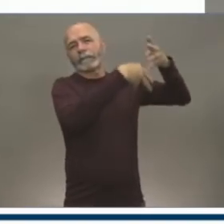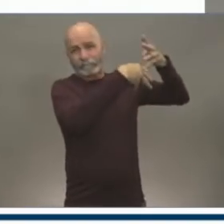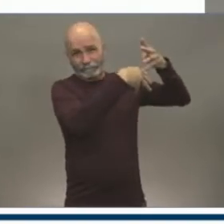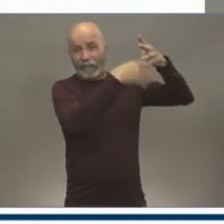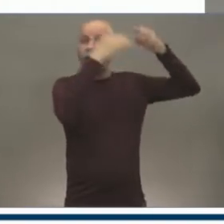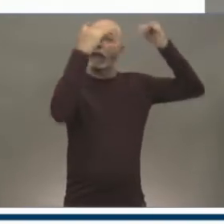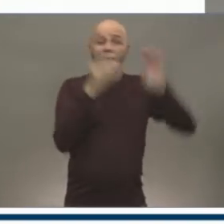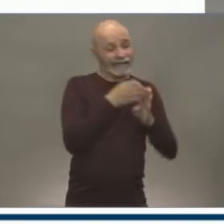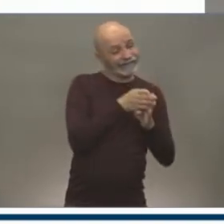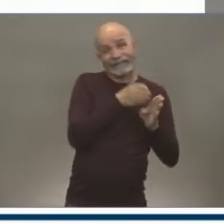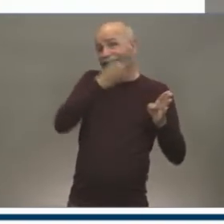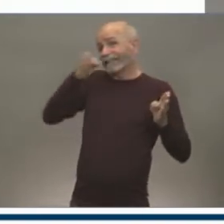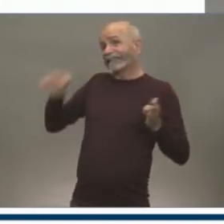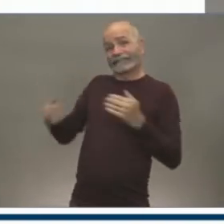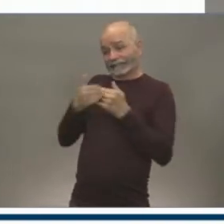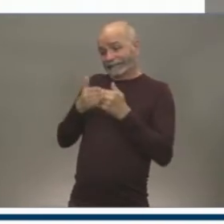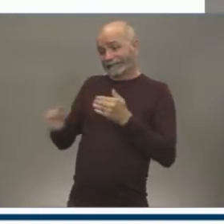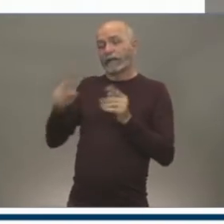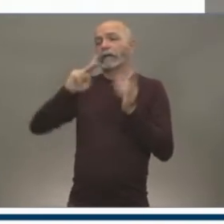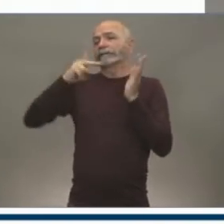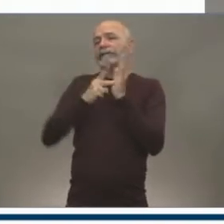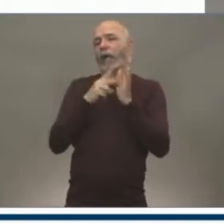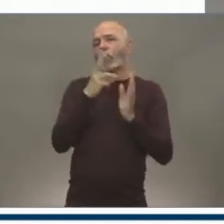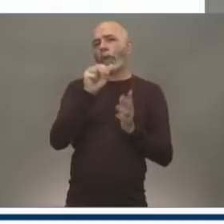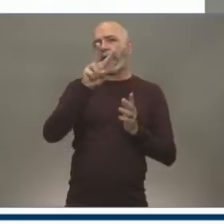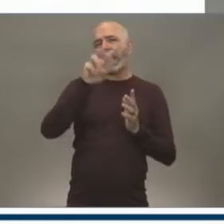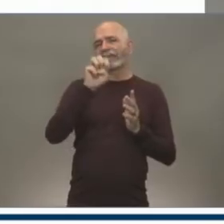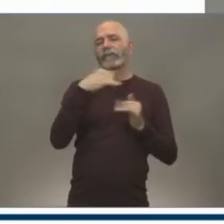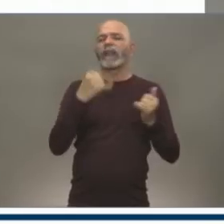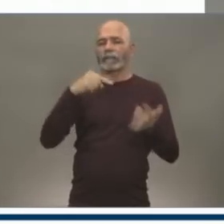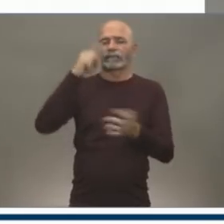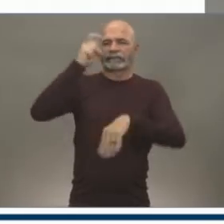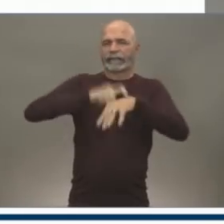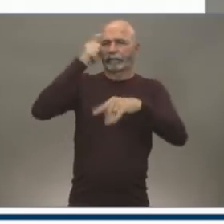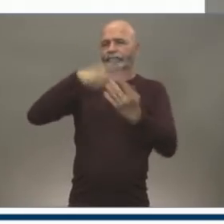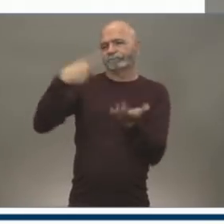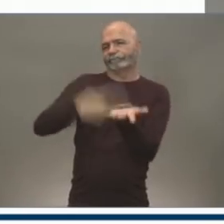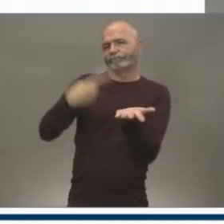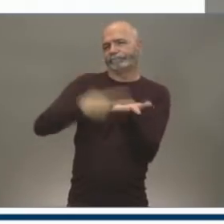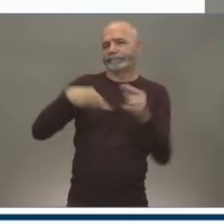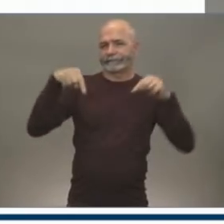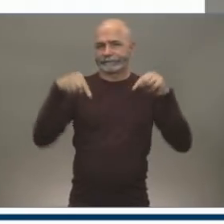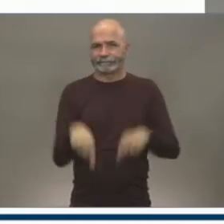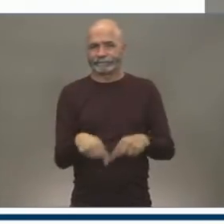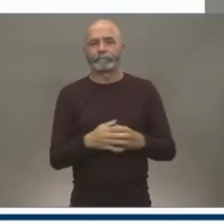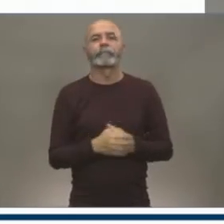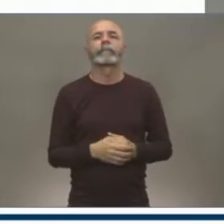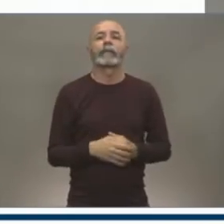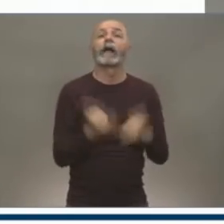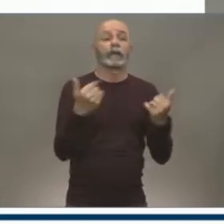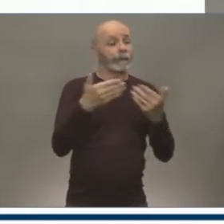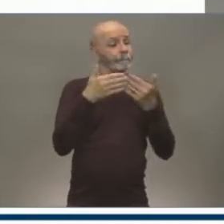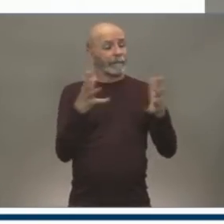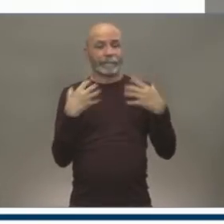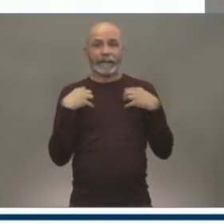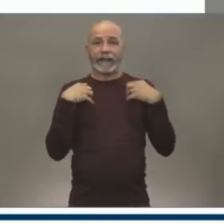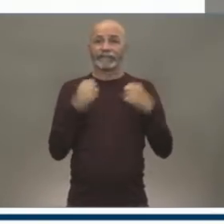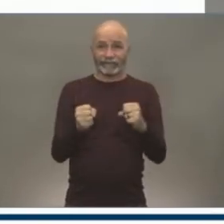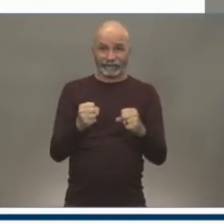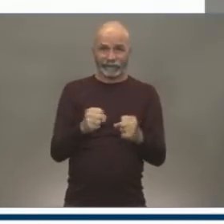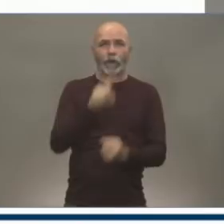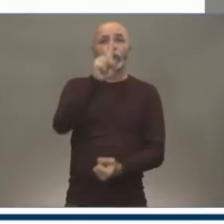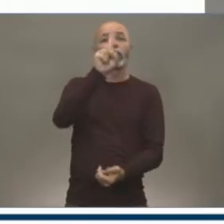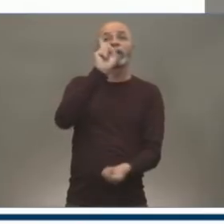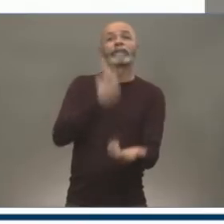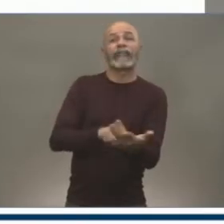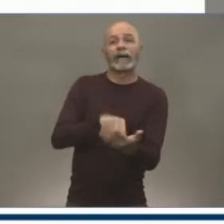are there on the website. Right now, the team at Public Health has 1,058 open investigations, and many